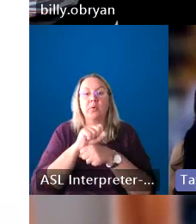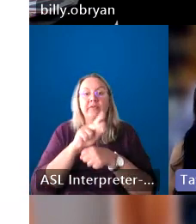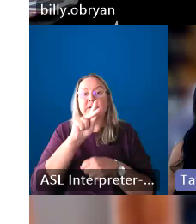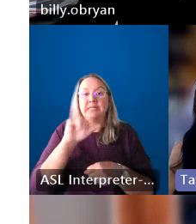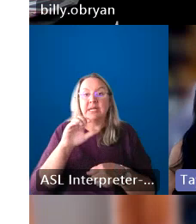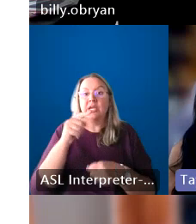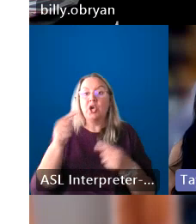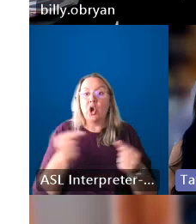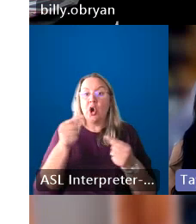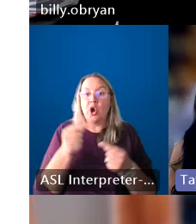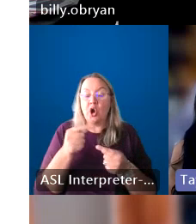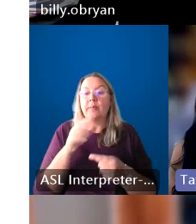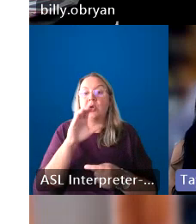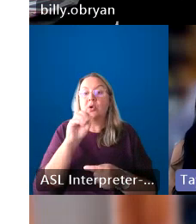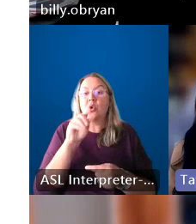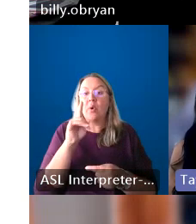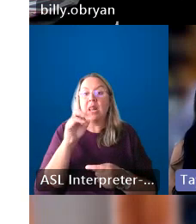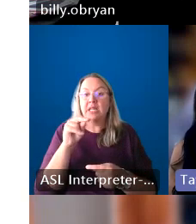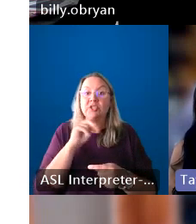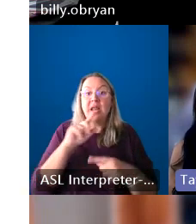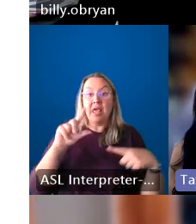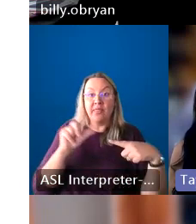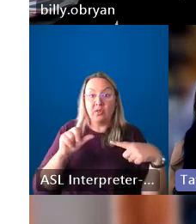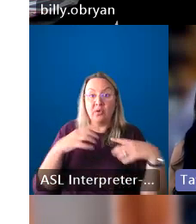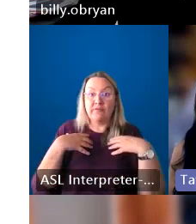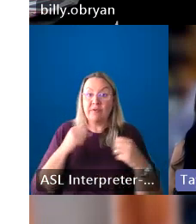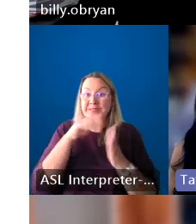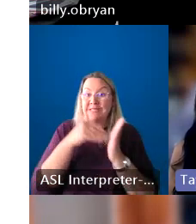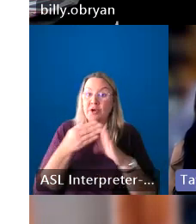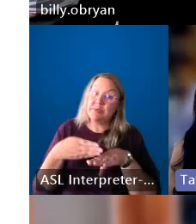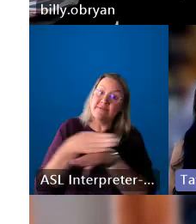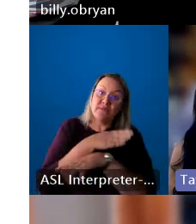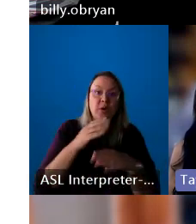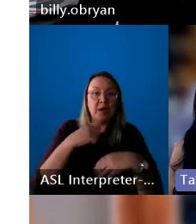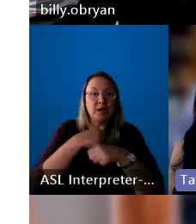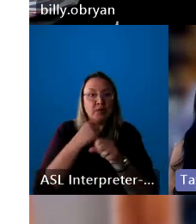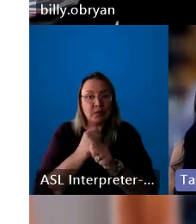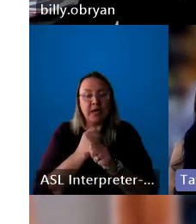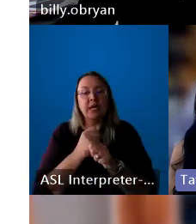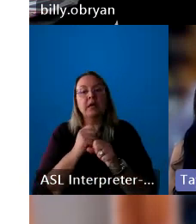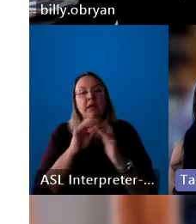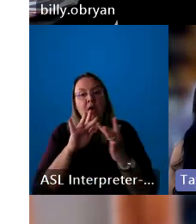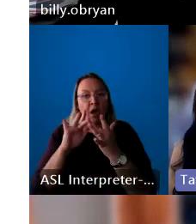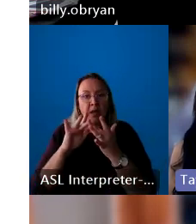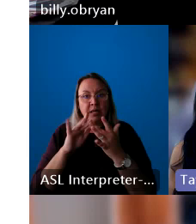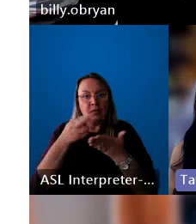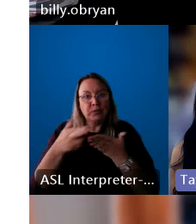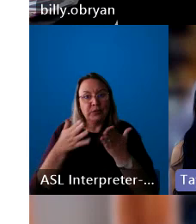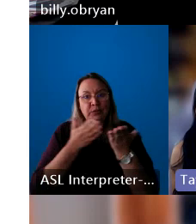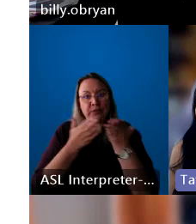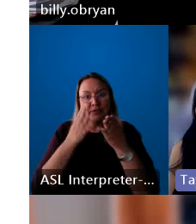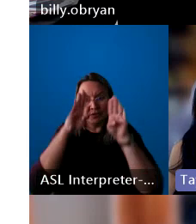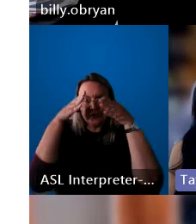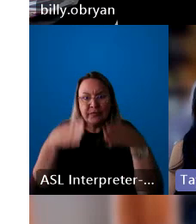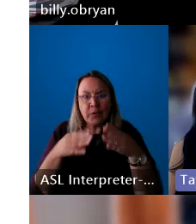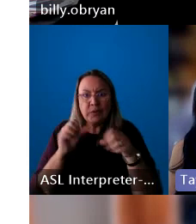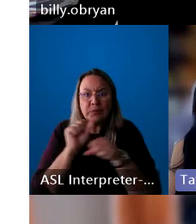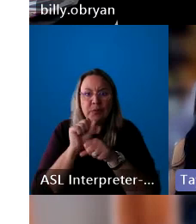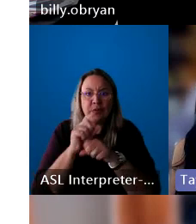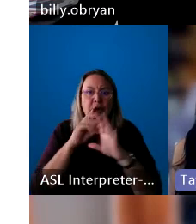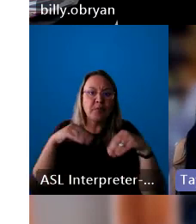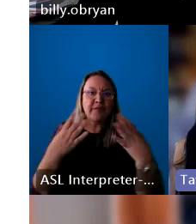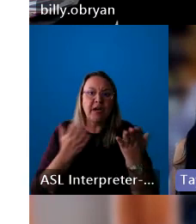Reduction Coalition and the Louisville Recovery Center before creating Omni Resource Services to focus his efforts on